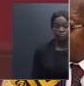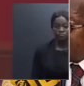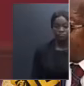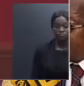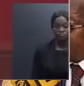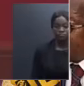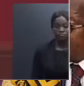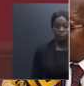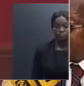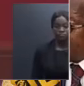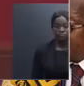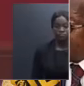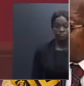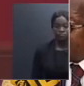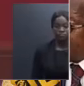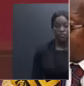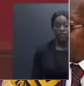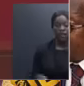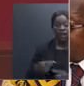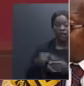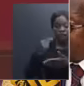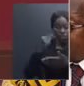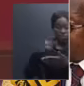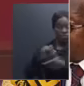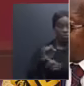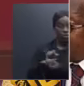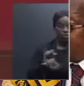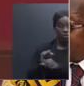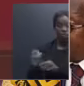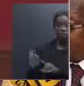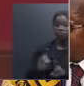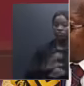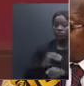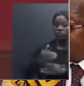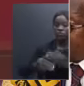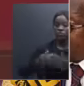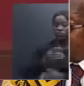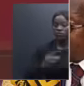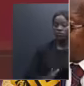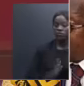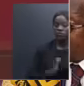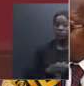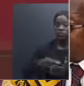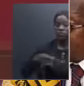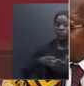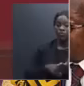which deals with the correction of votes and proceedings and official reports.